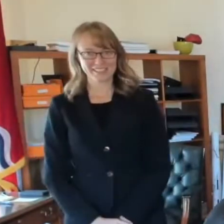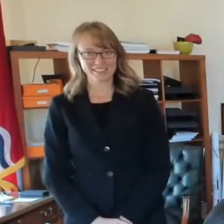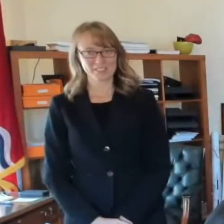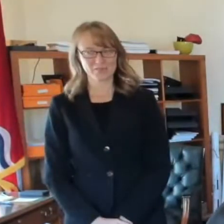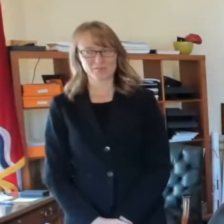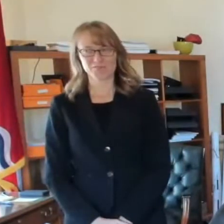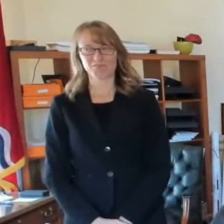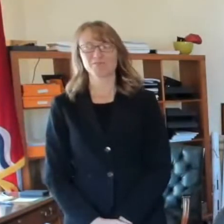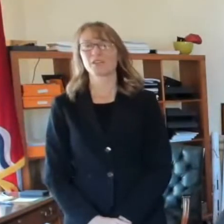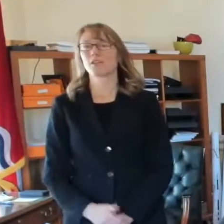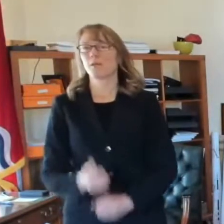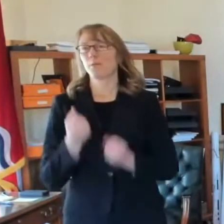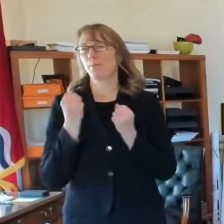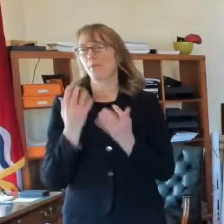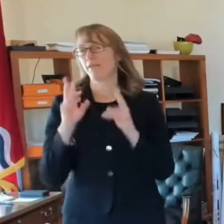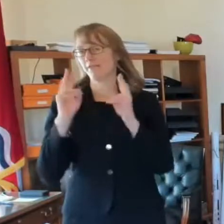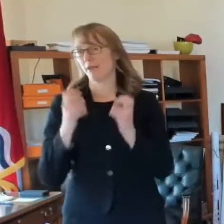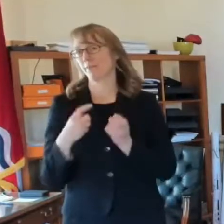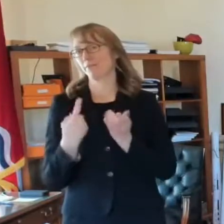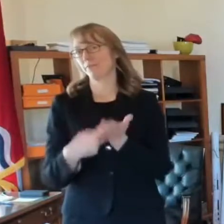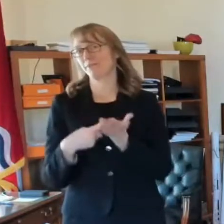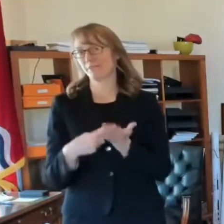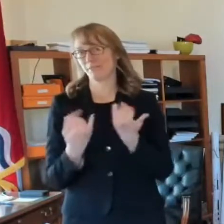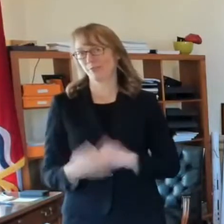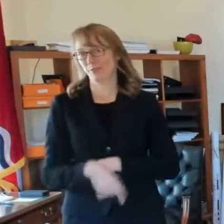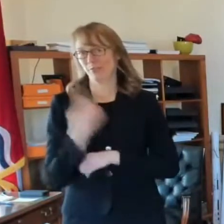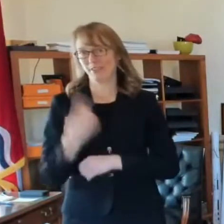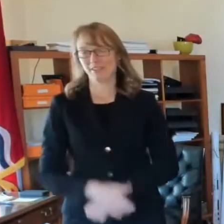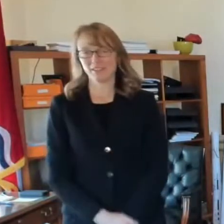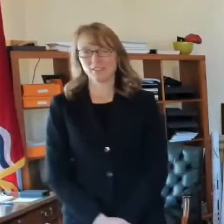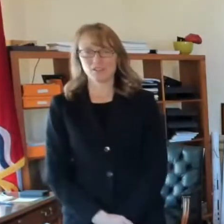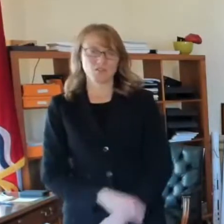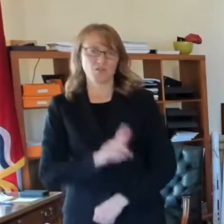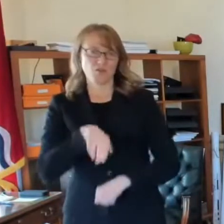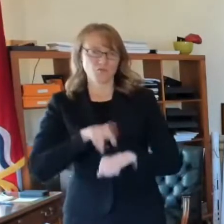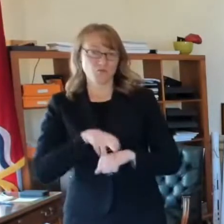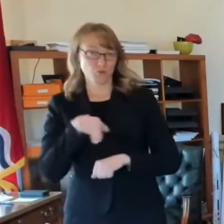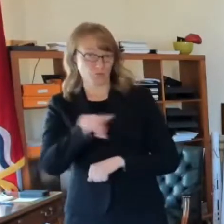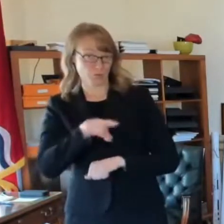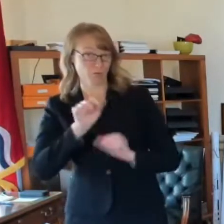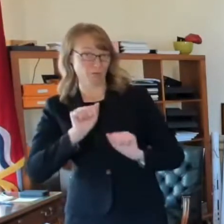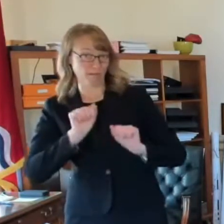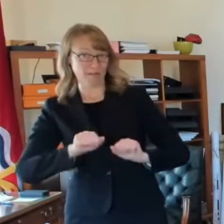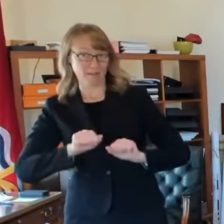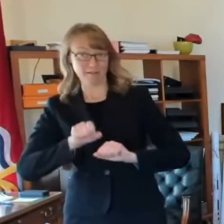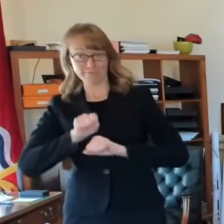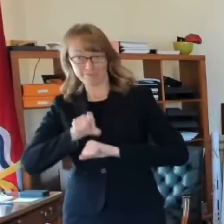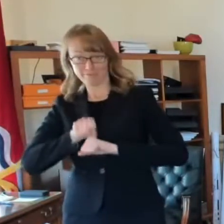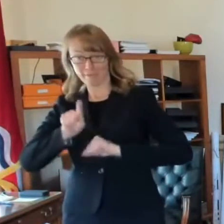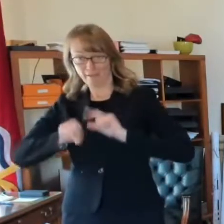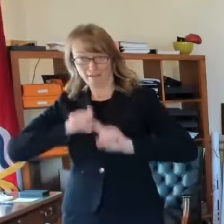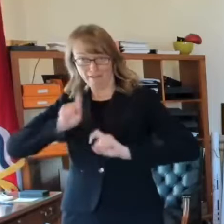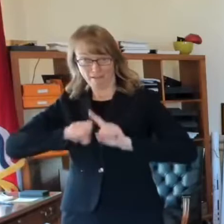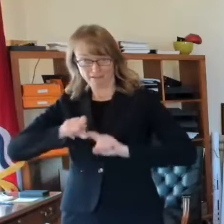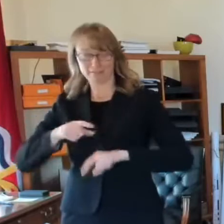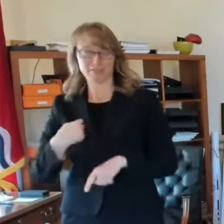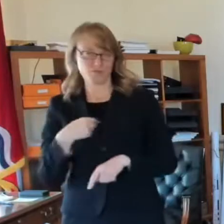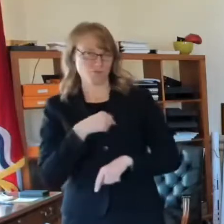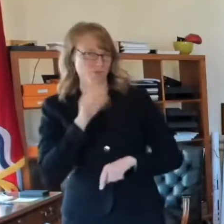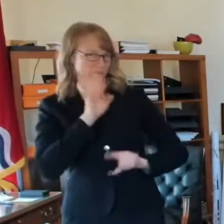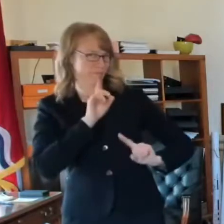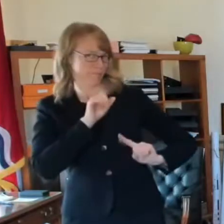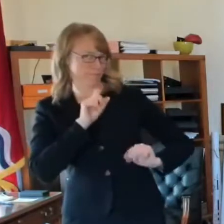to chat with you about today, and of course, we will take your questions. Beginning with COVID